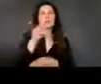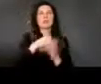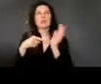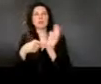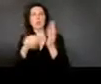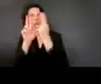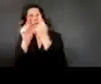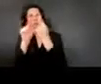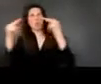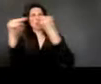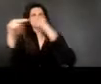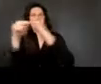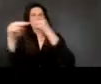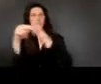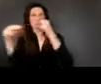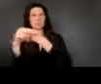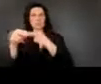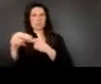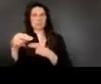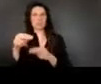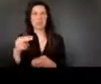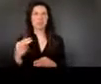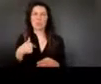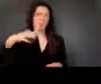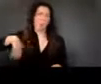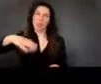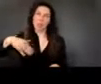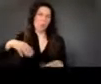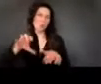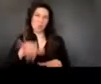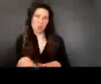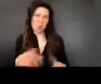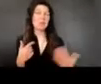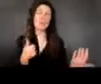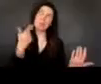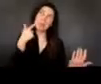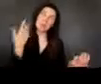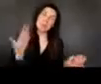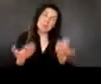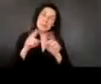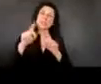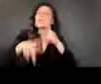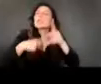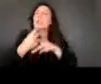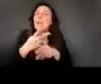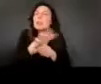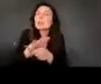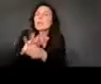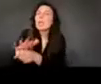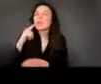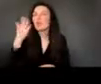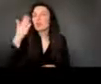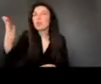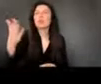describes most of the series up to this point. So I think looking at different types of sites could be really